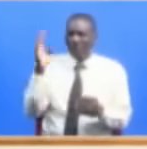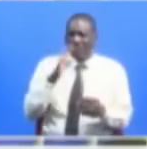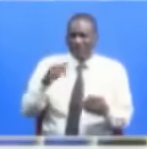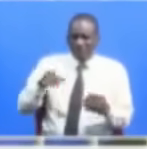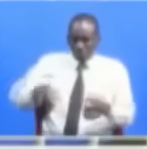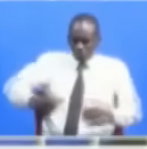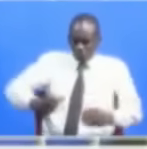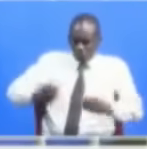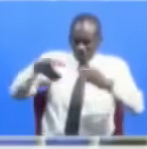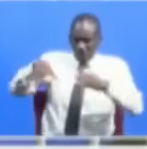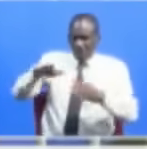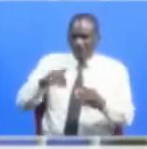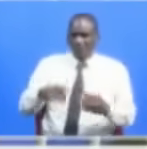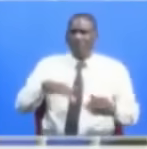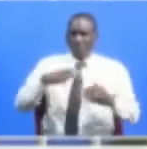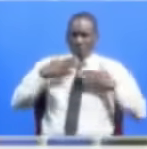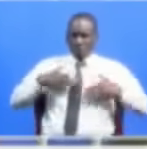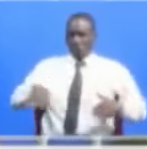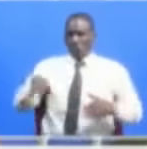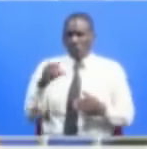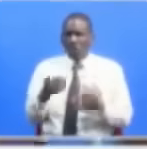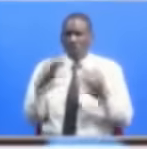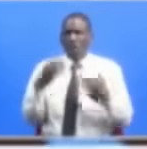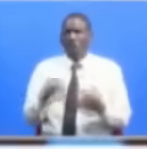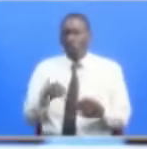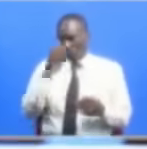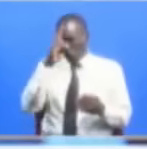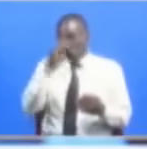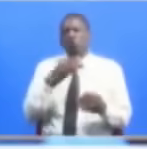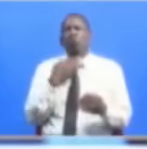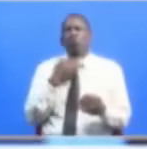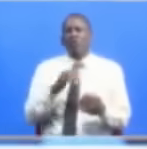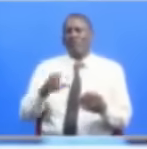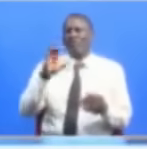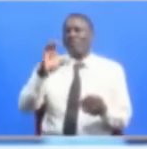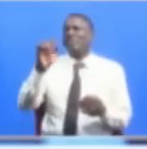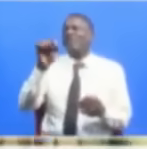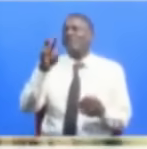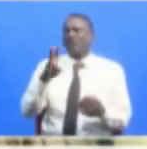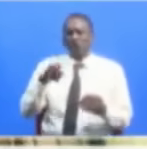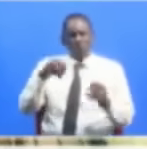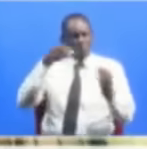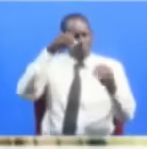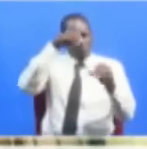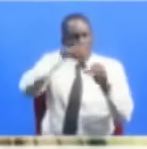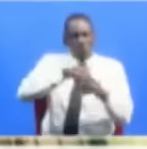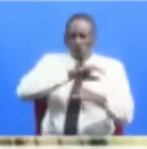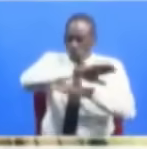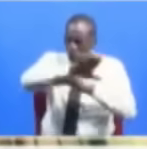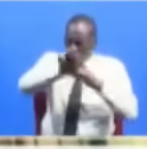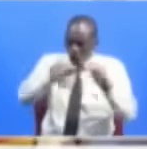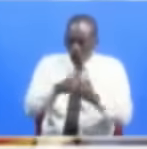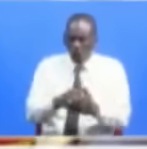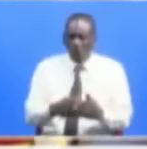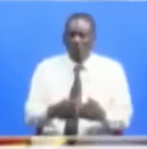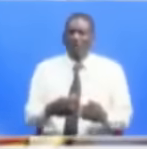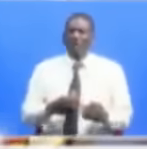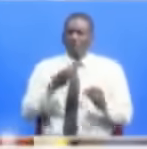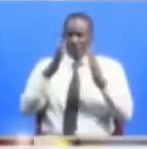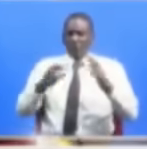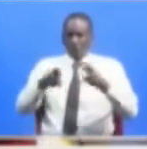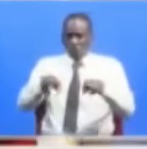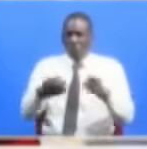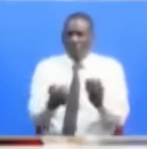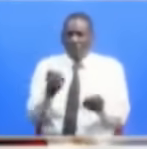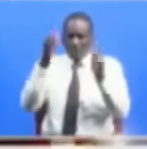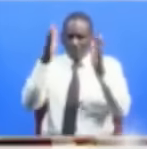found. Police now want operators to install security cameras and to keep detailed guest records.